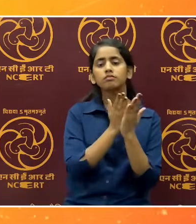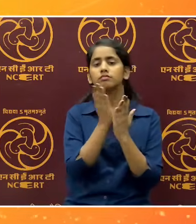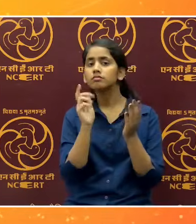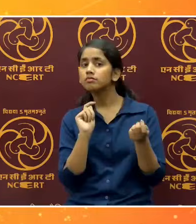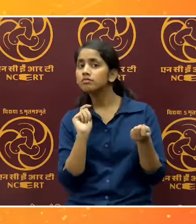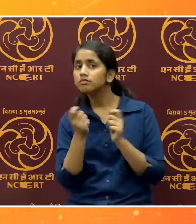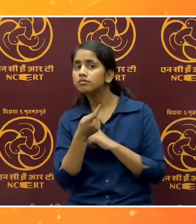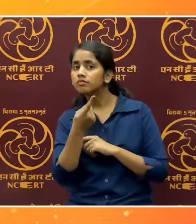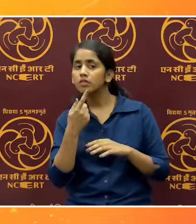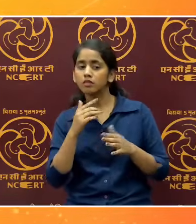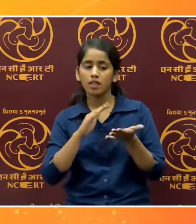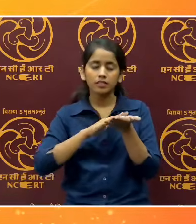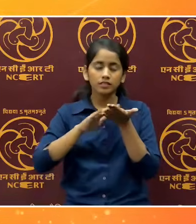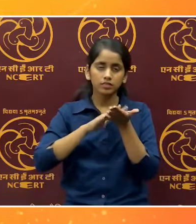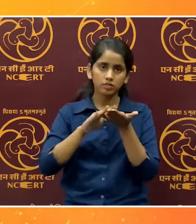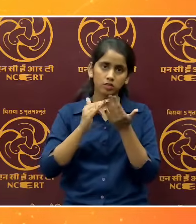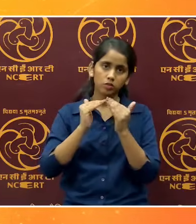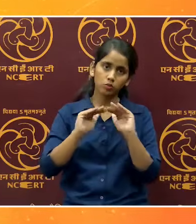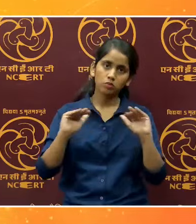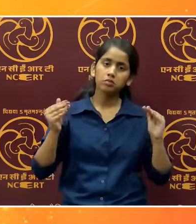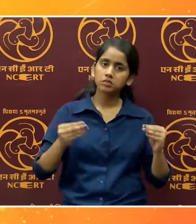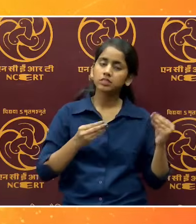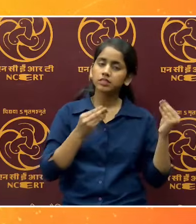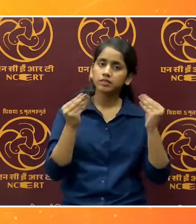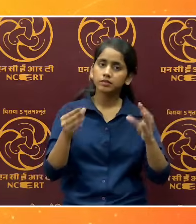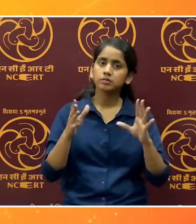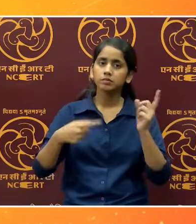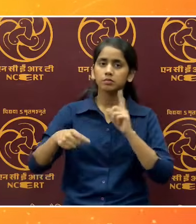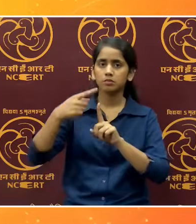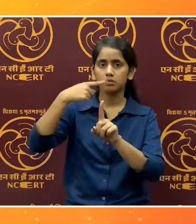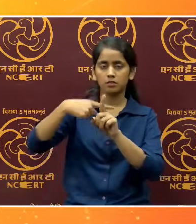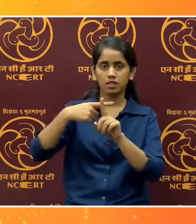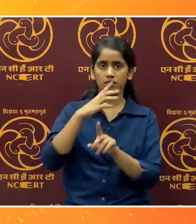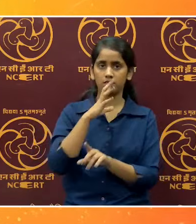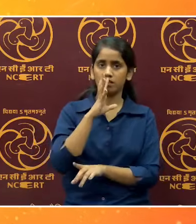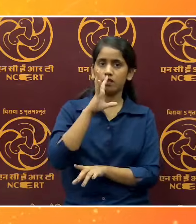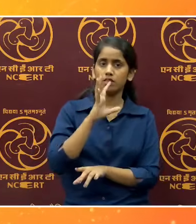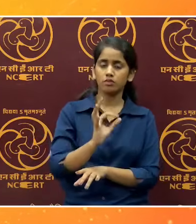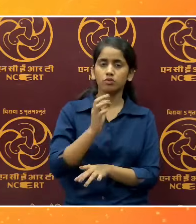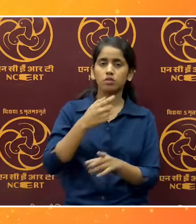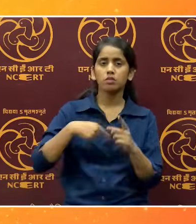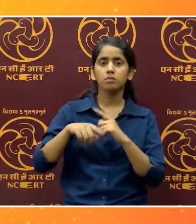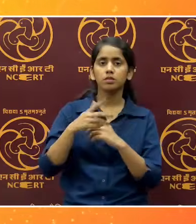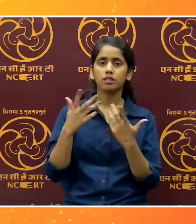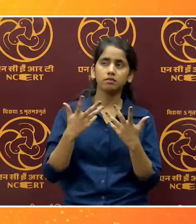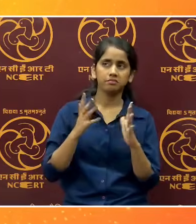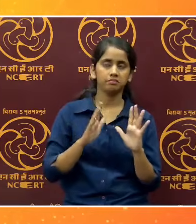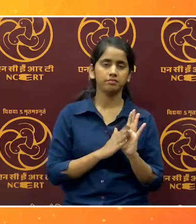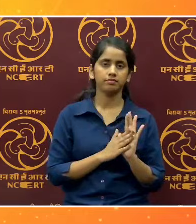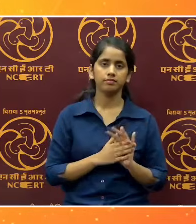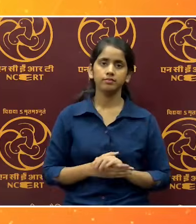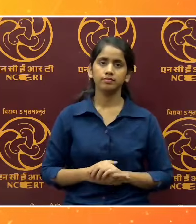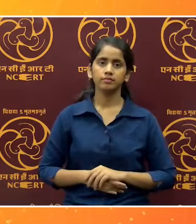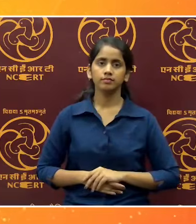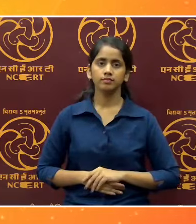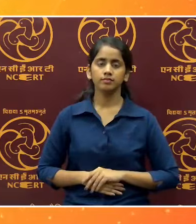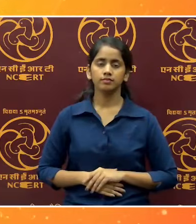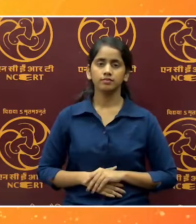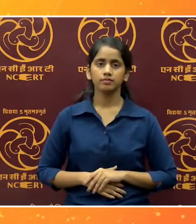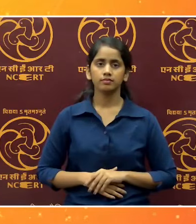give the sensory experience to the students and we can use the actual things. Okay. Yes.